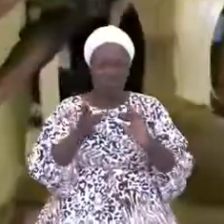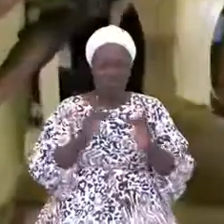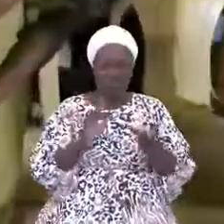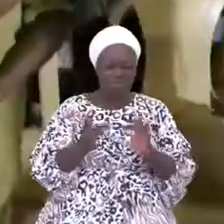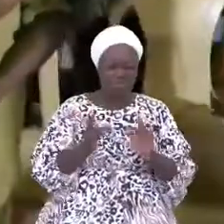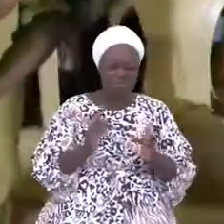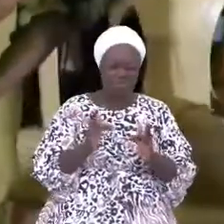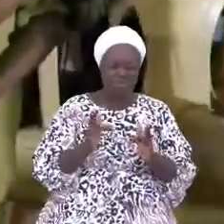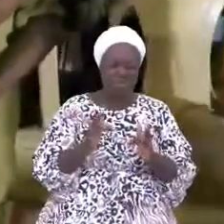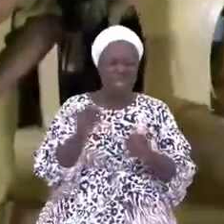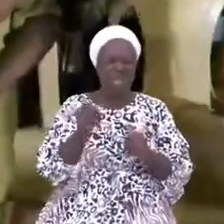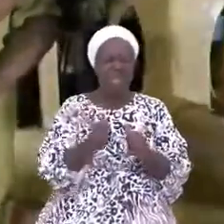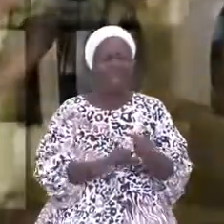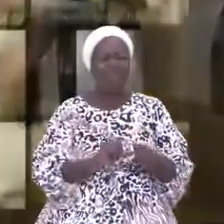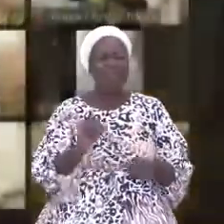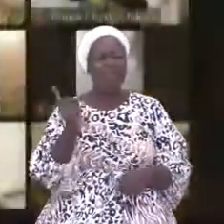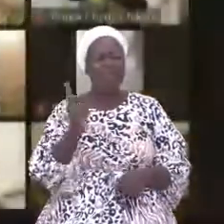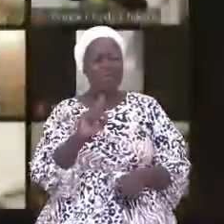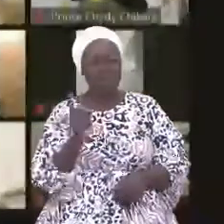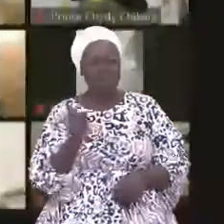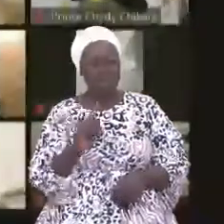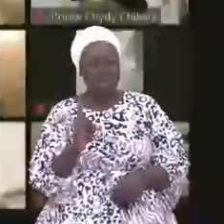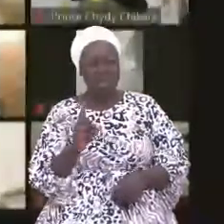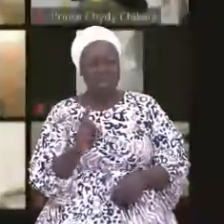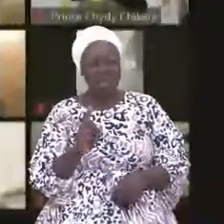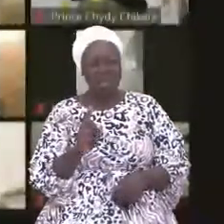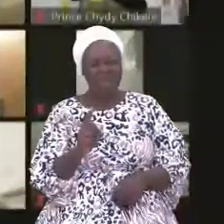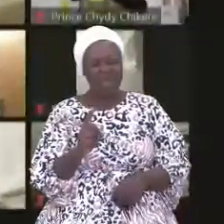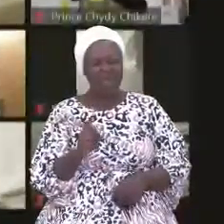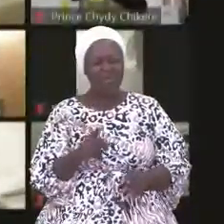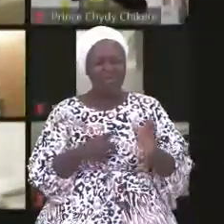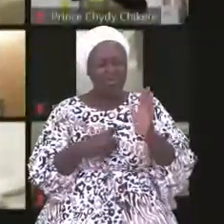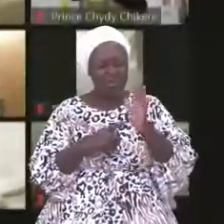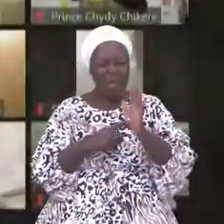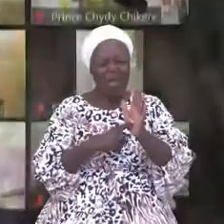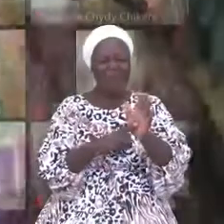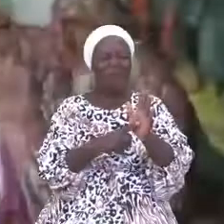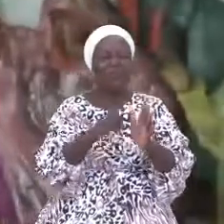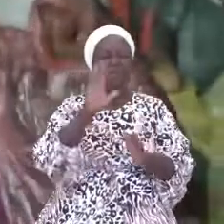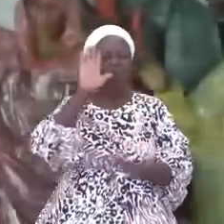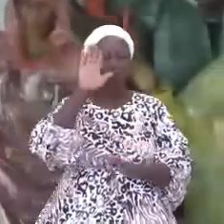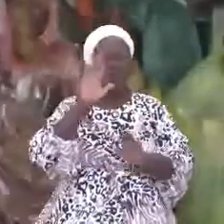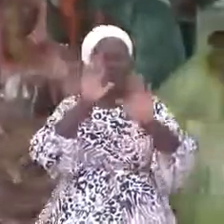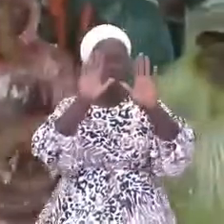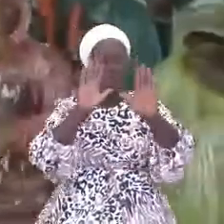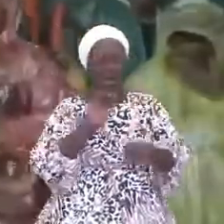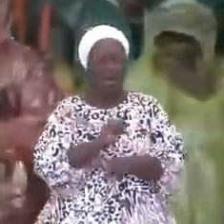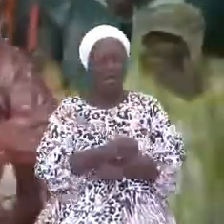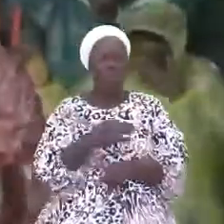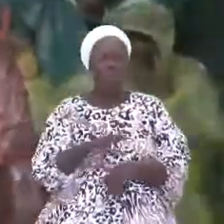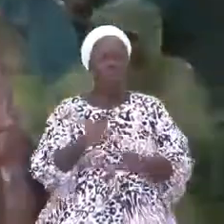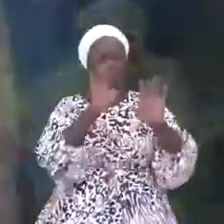online, everywhere, manifest your miracle of mercy.